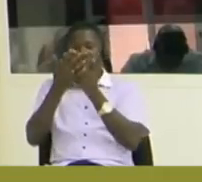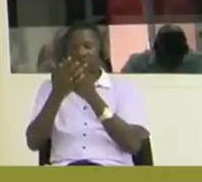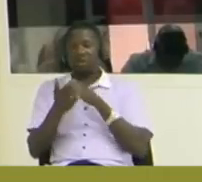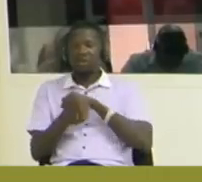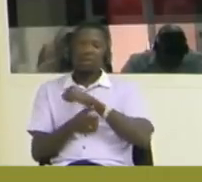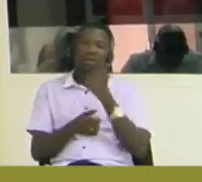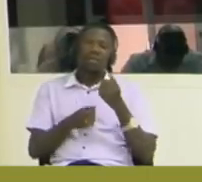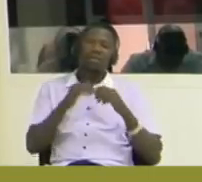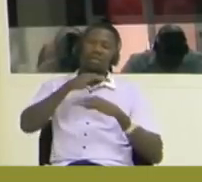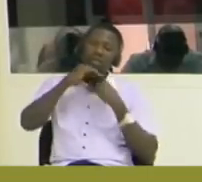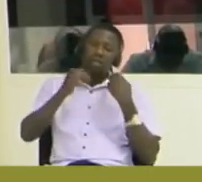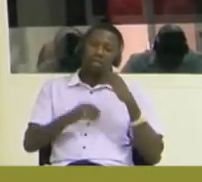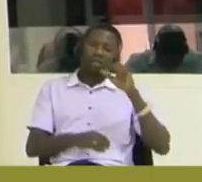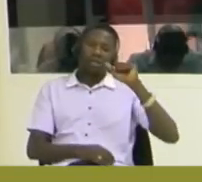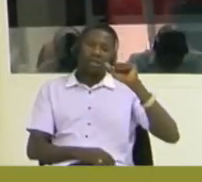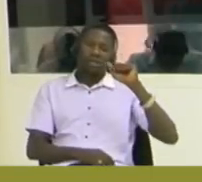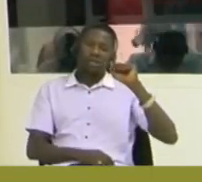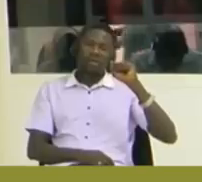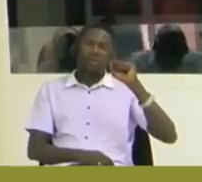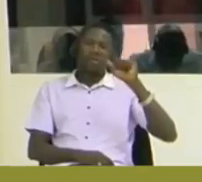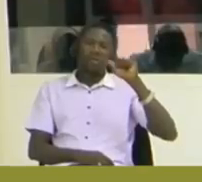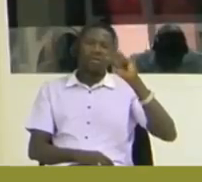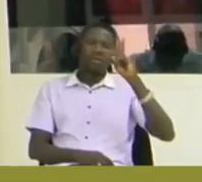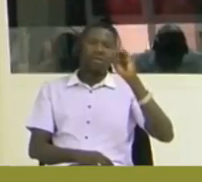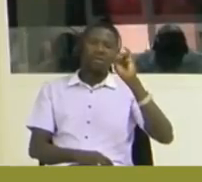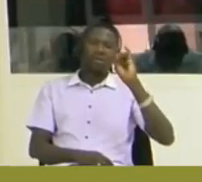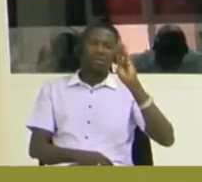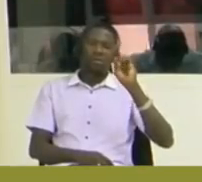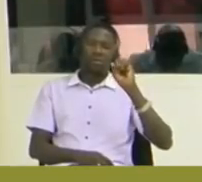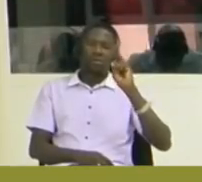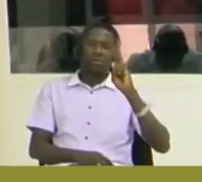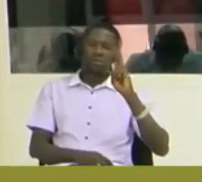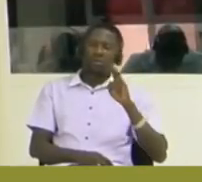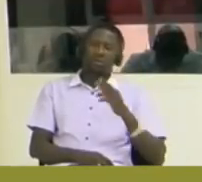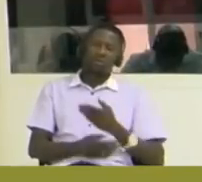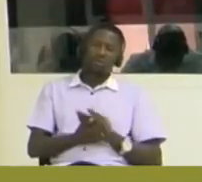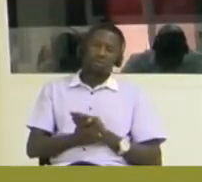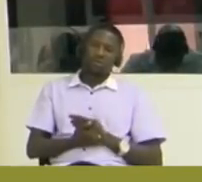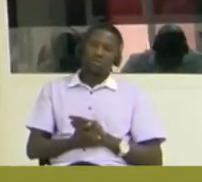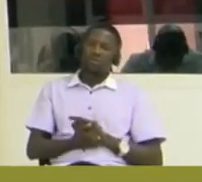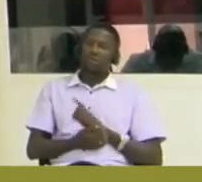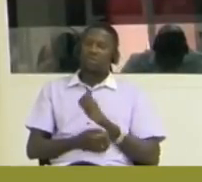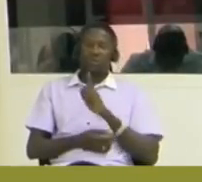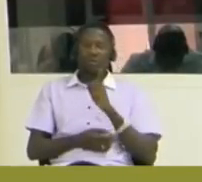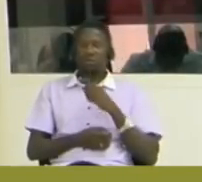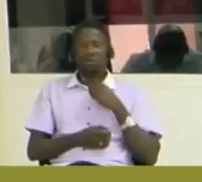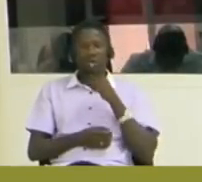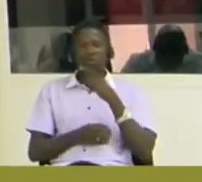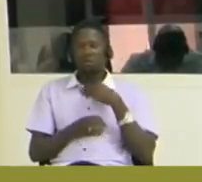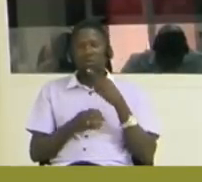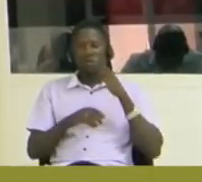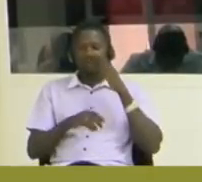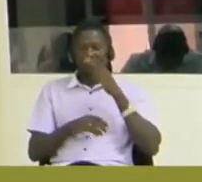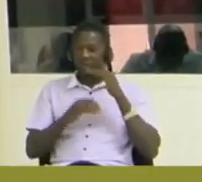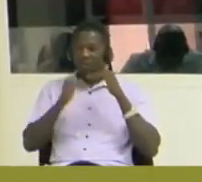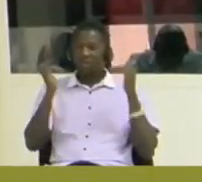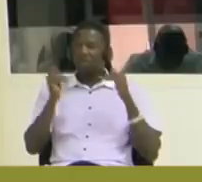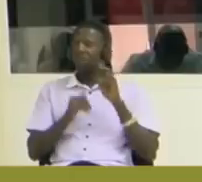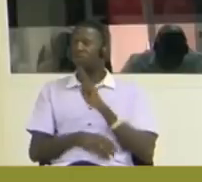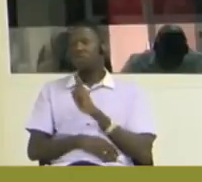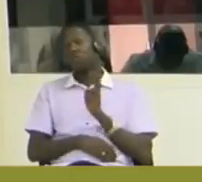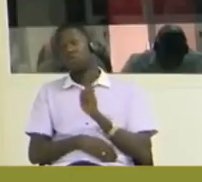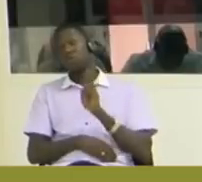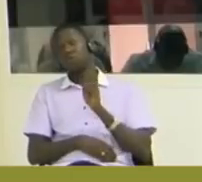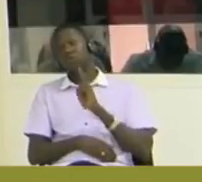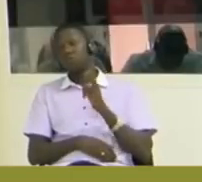Ibu Haidara. I am not making that allegation. But that is exactly what you are trying to equate. No. Far from it. It appears as if